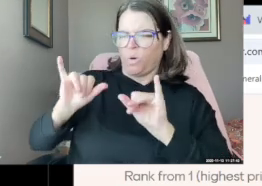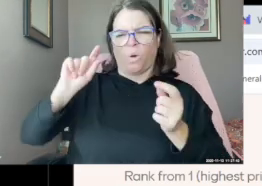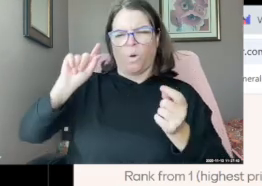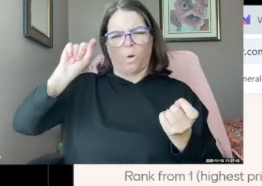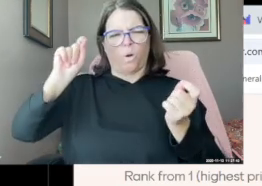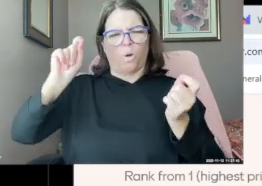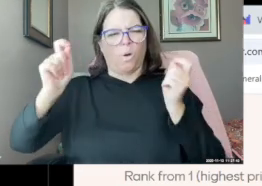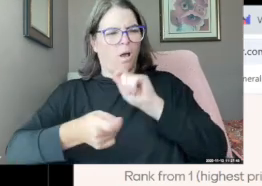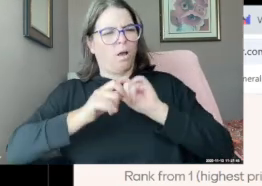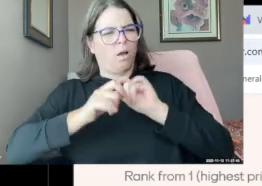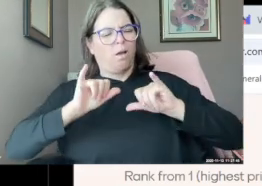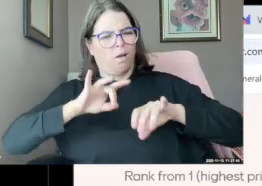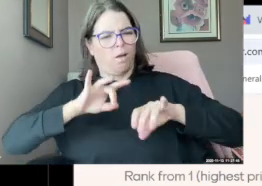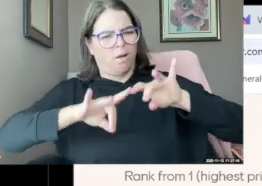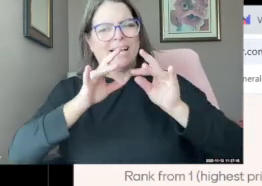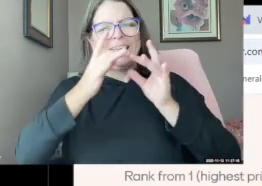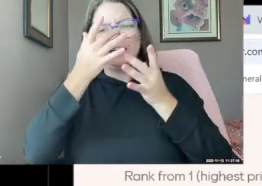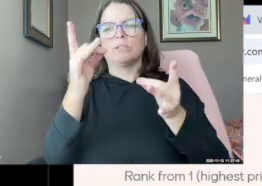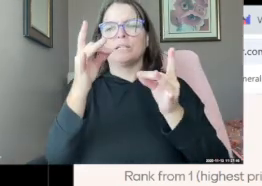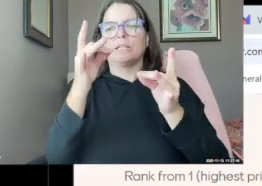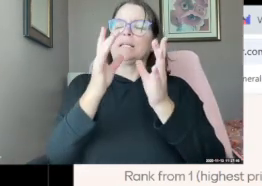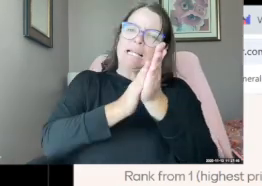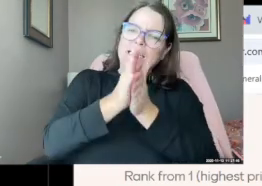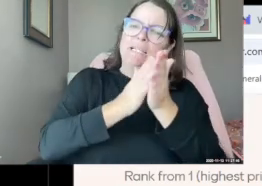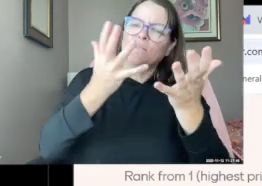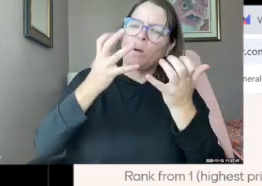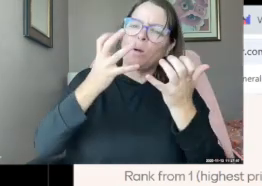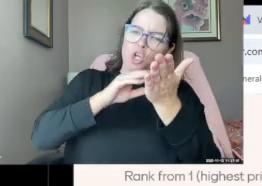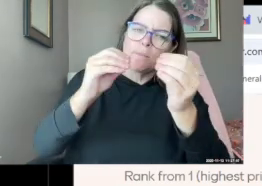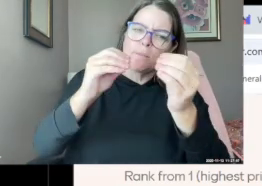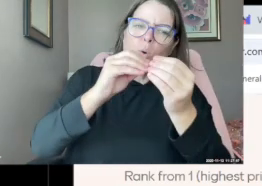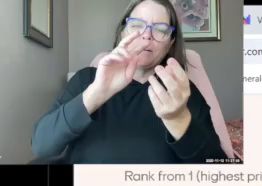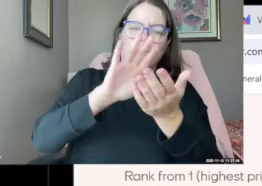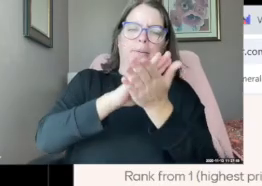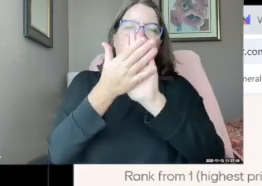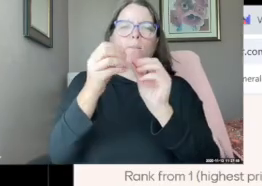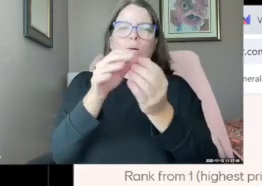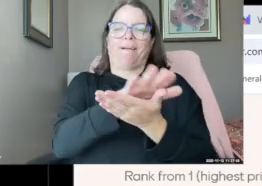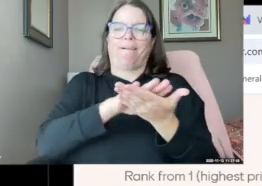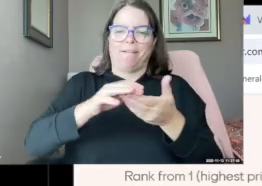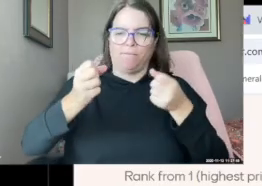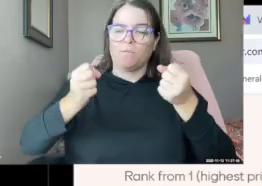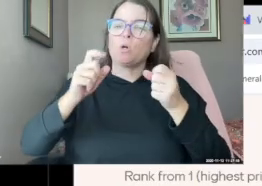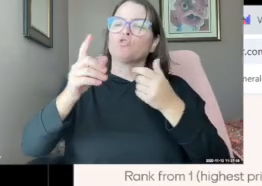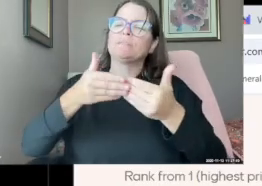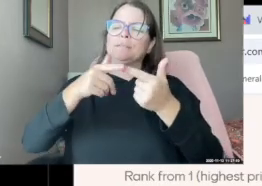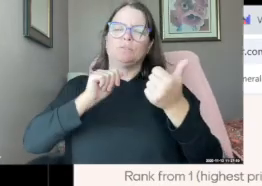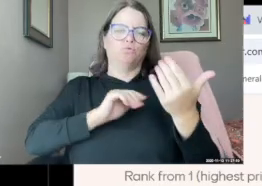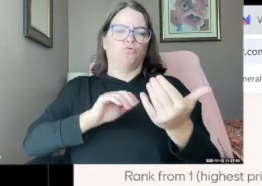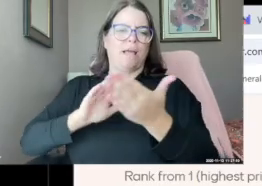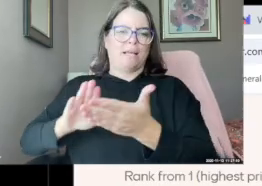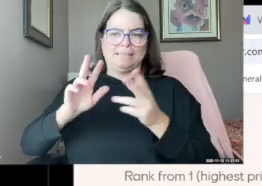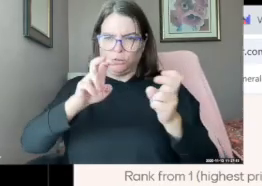at outreach, and by the time I'm done with them, they've done a 180 and they're very interested in the incentives and going clean at